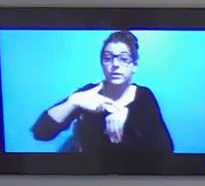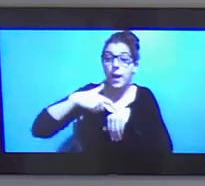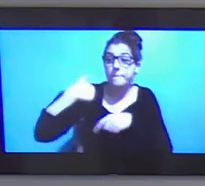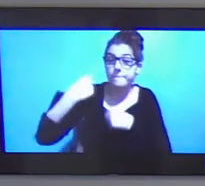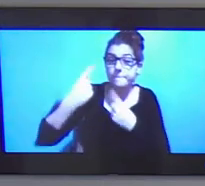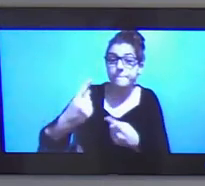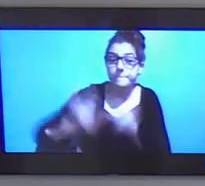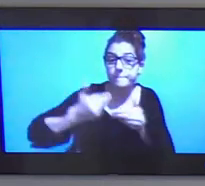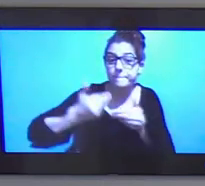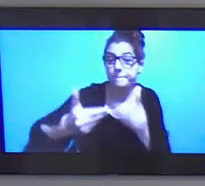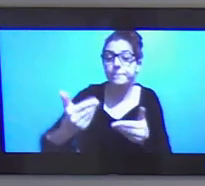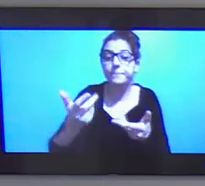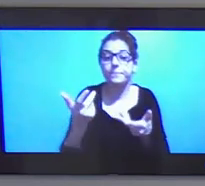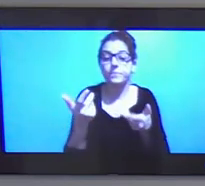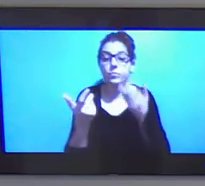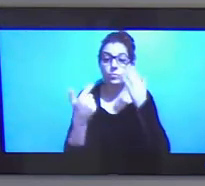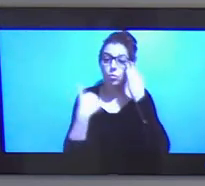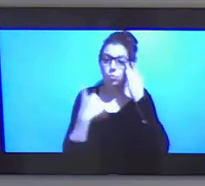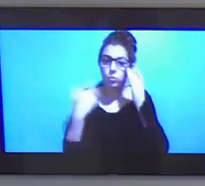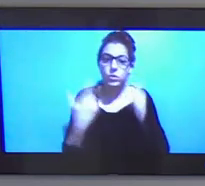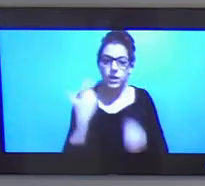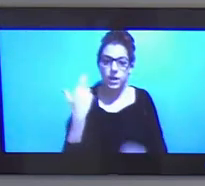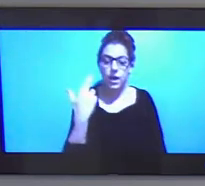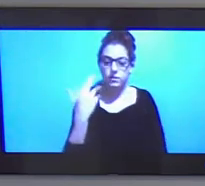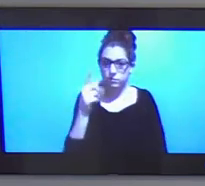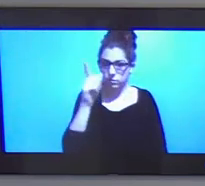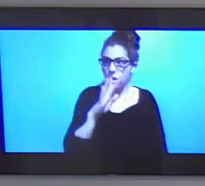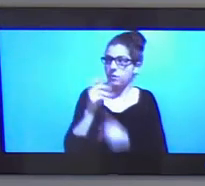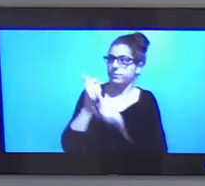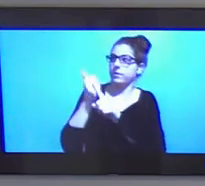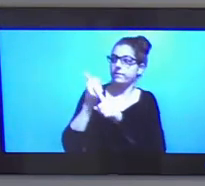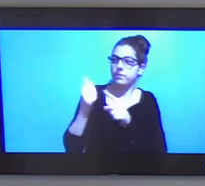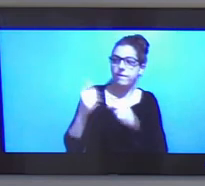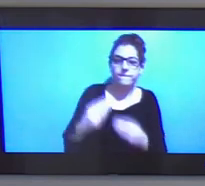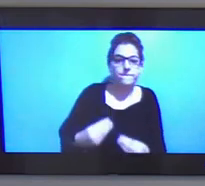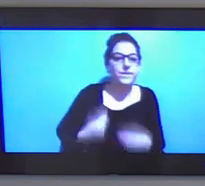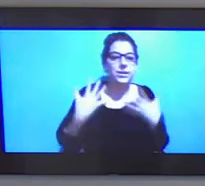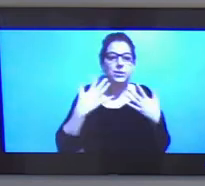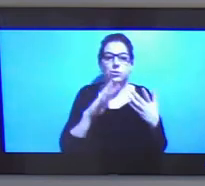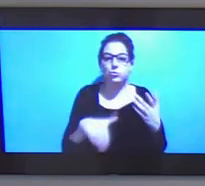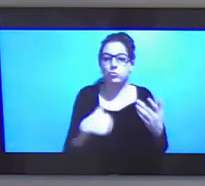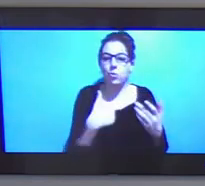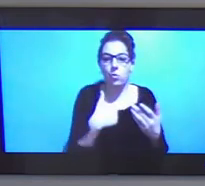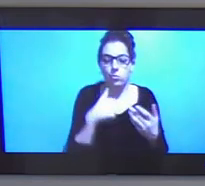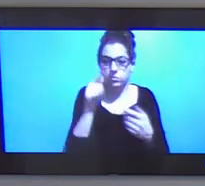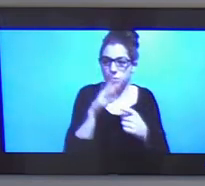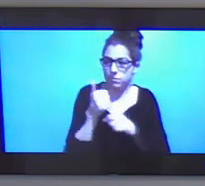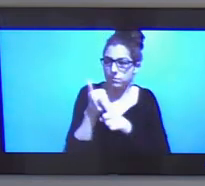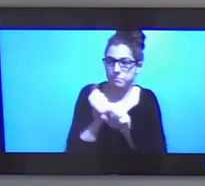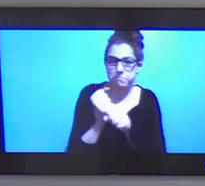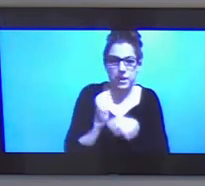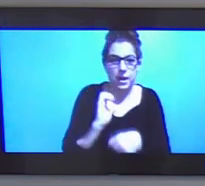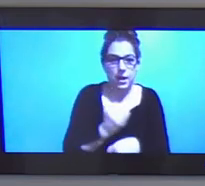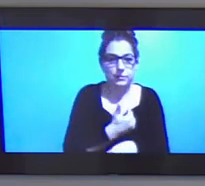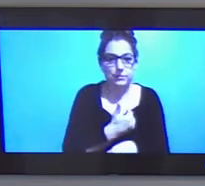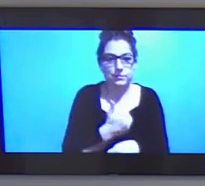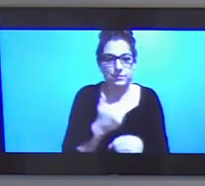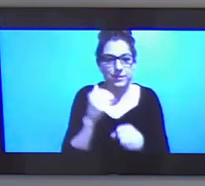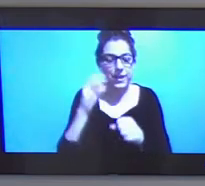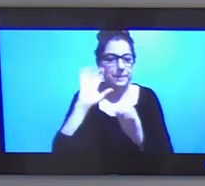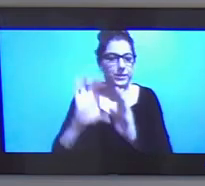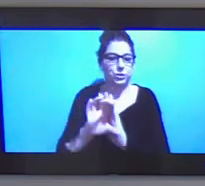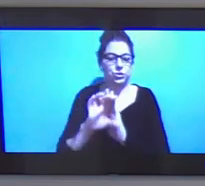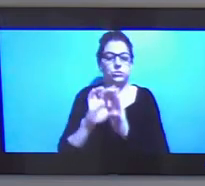time, we realize that God fills the soul, that God has made us in his own image. Scripture says